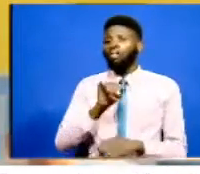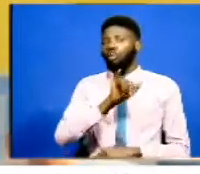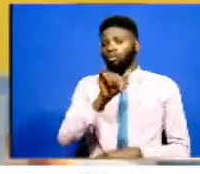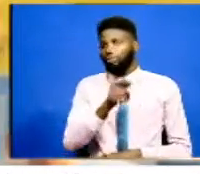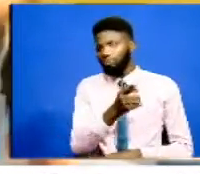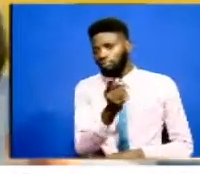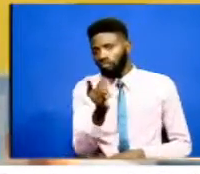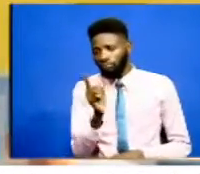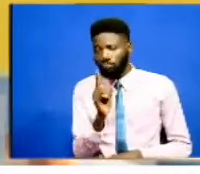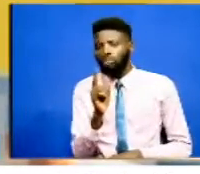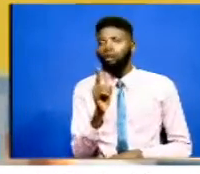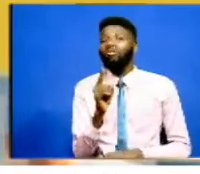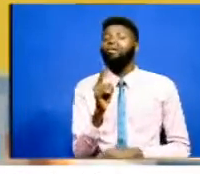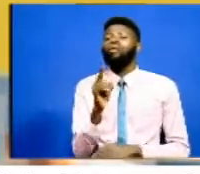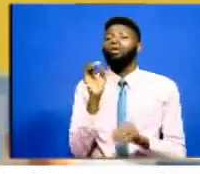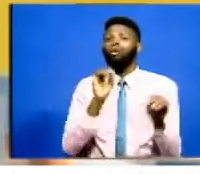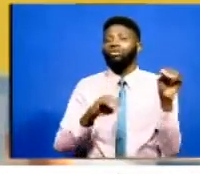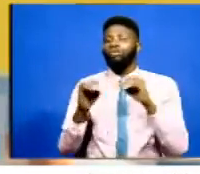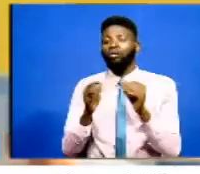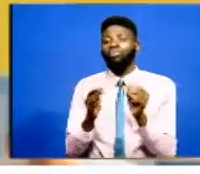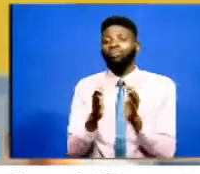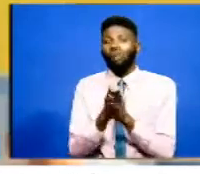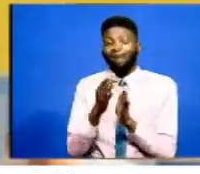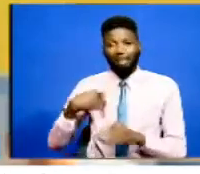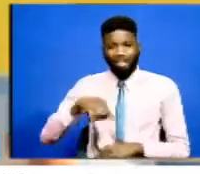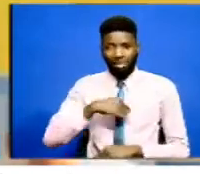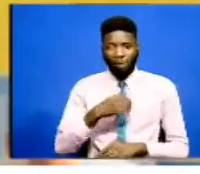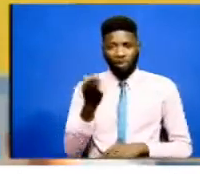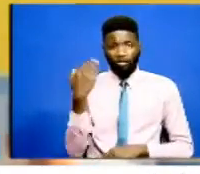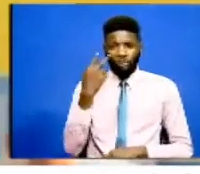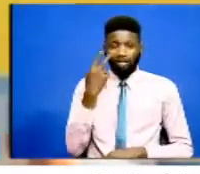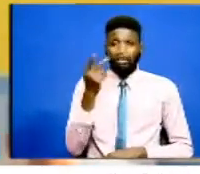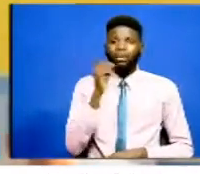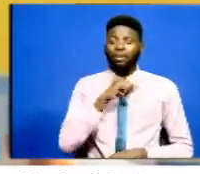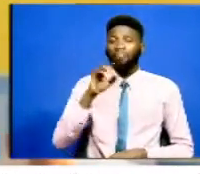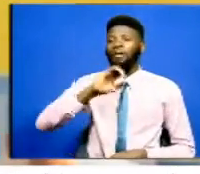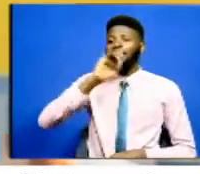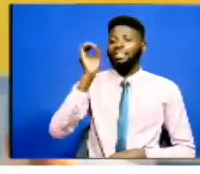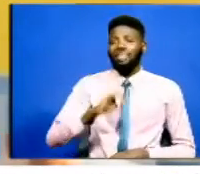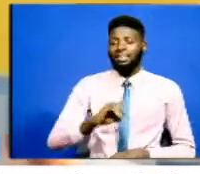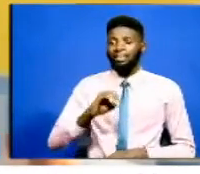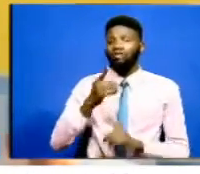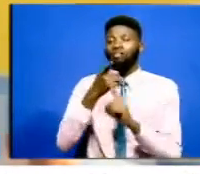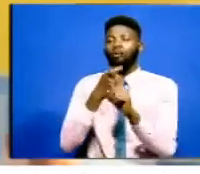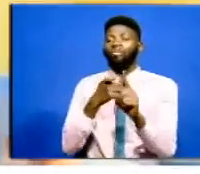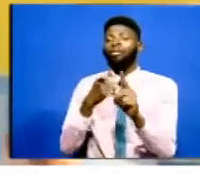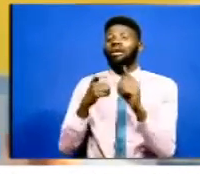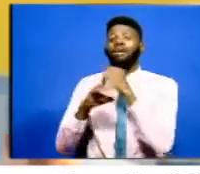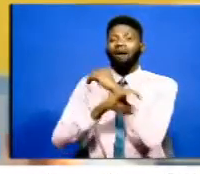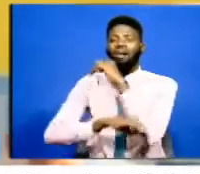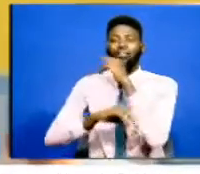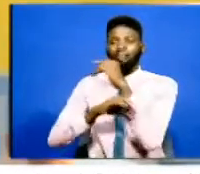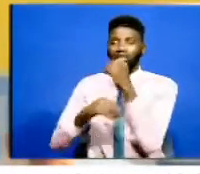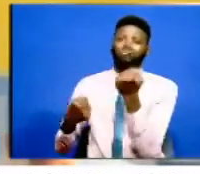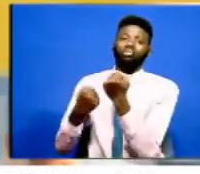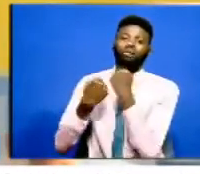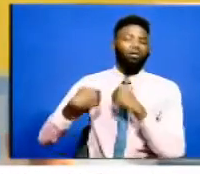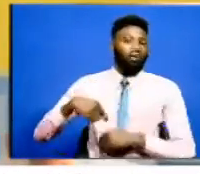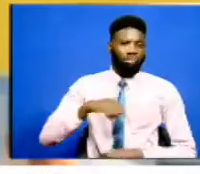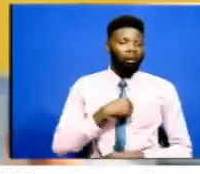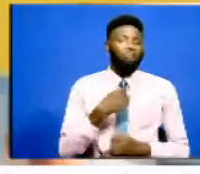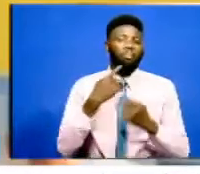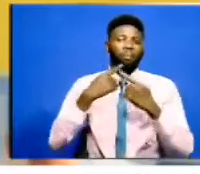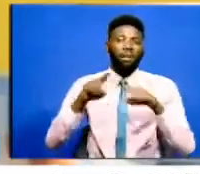contribute with us. You saw the percentage of contribution that comes from our donor community. But I want to make a special